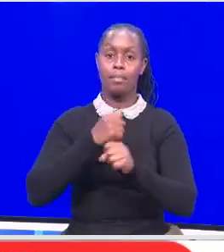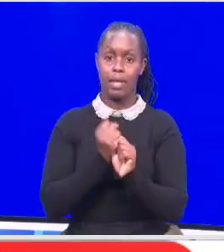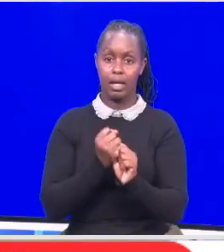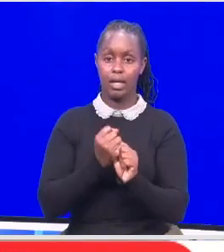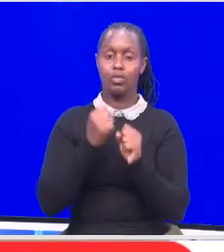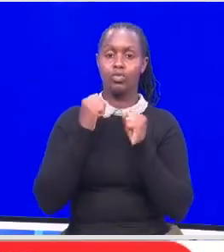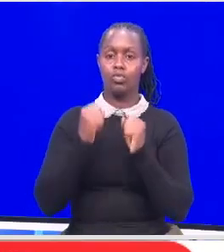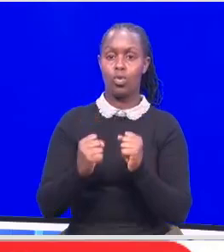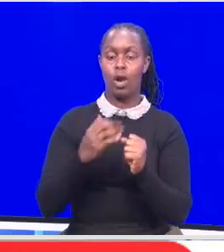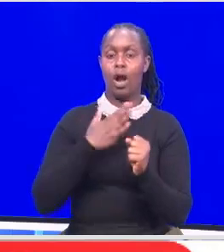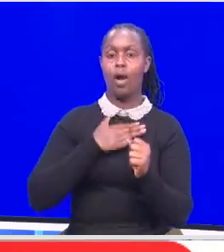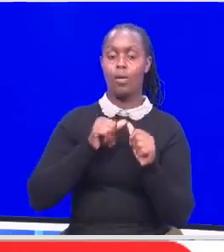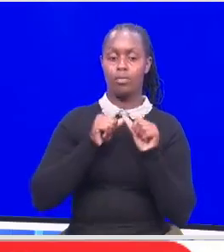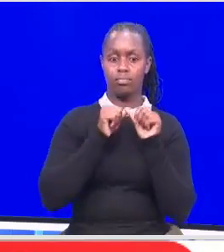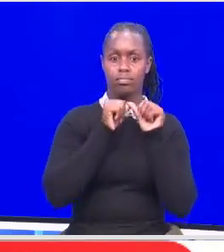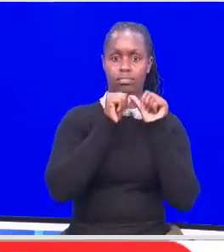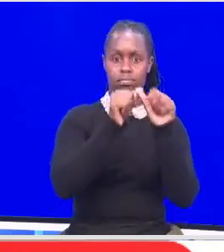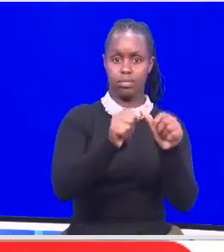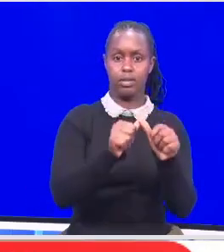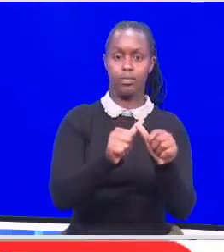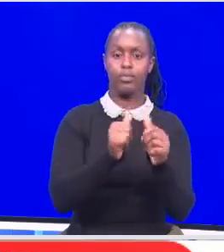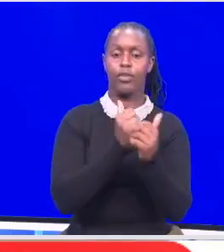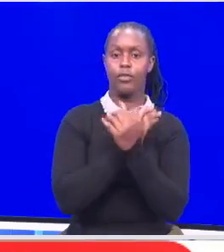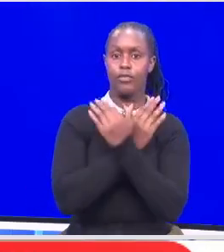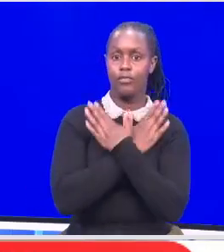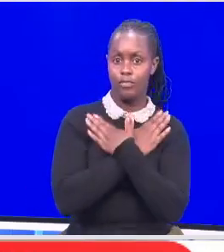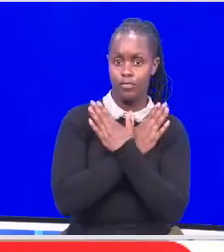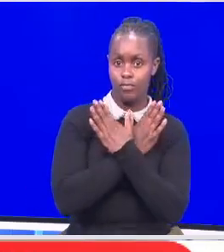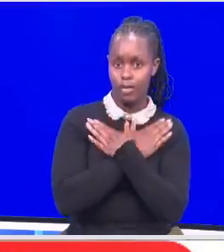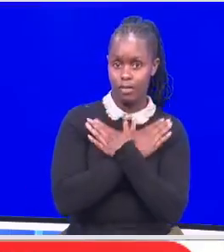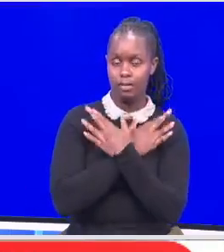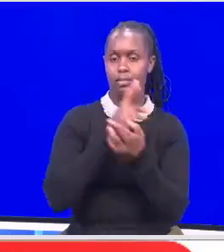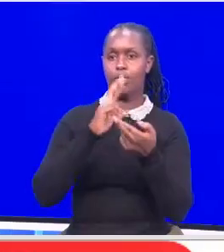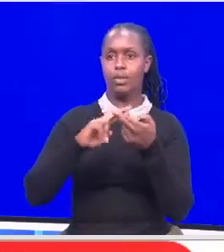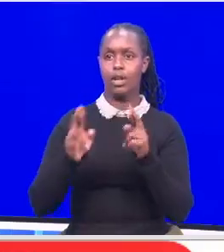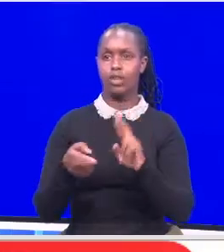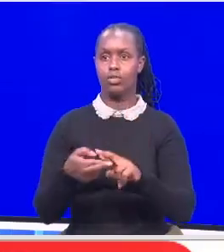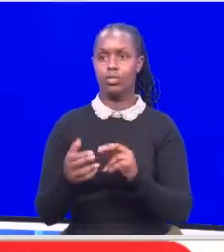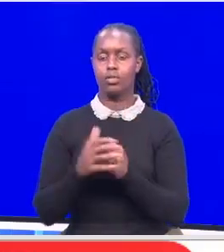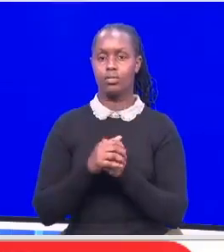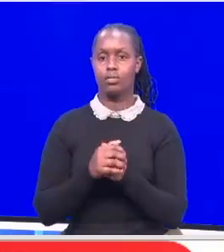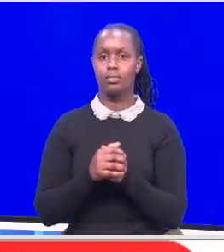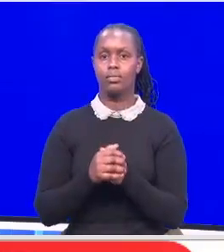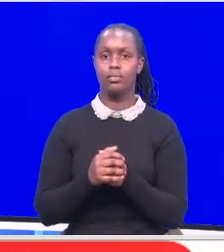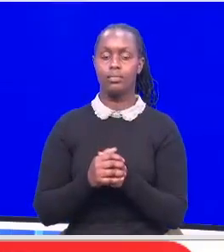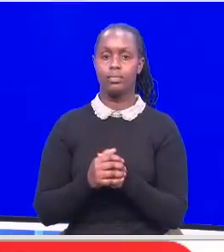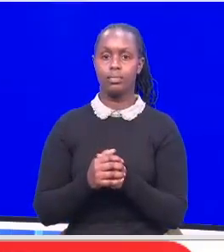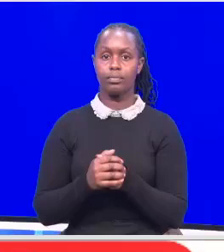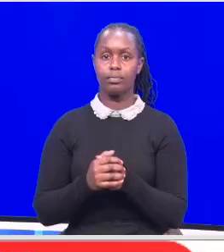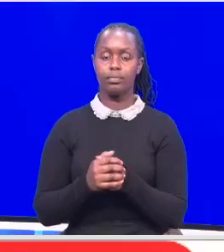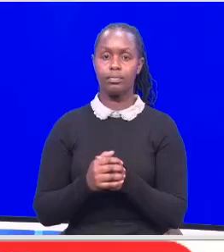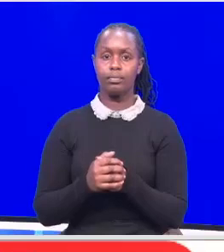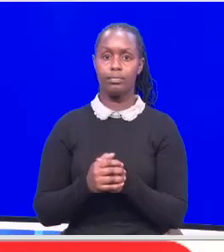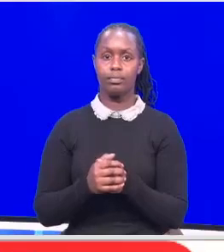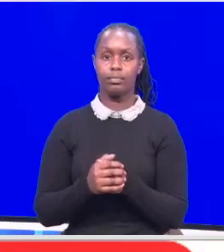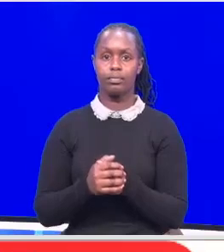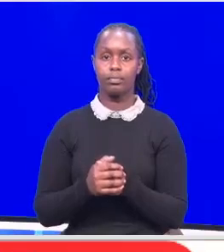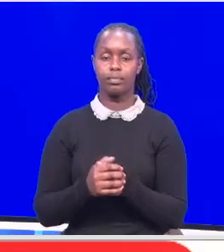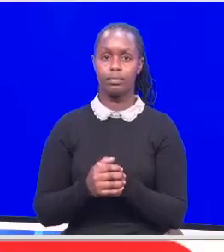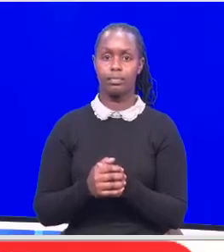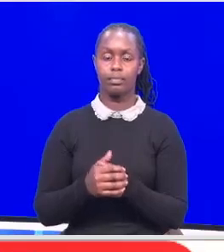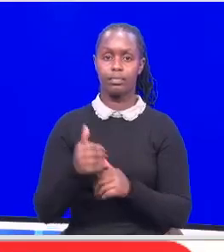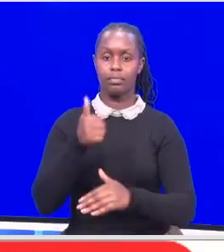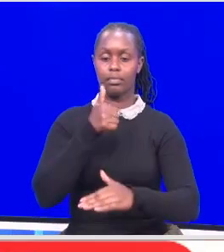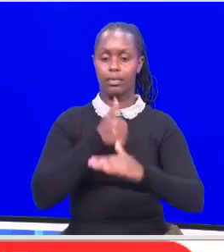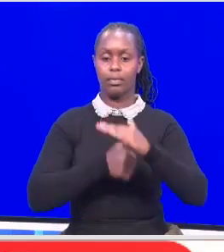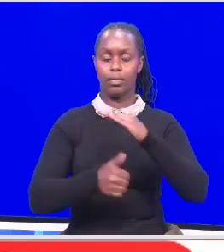already existing friendly relations. For entrepreneurs, under the patronage